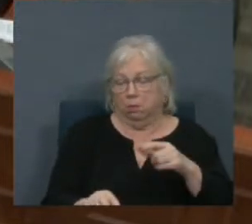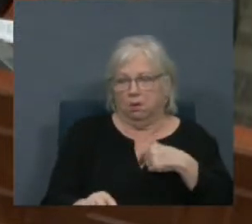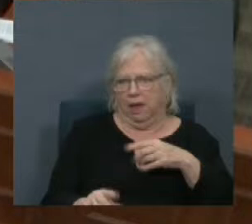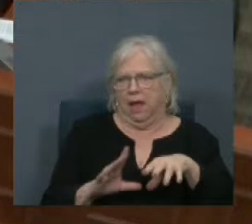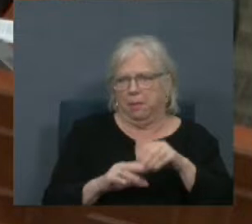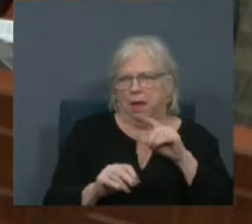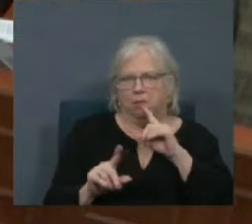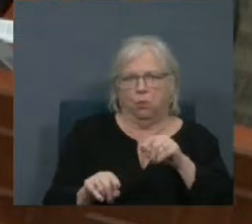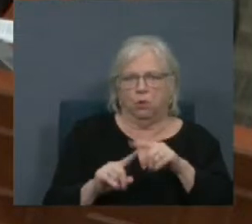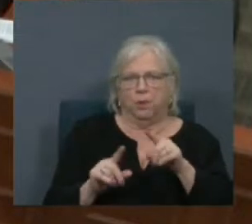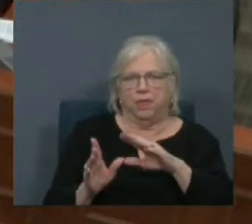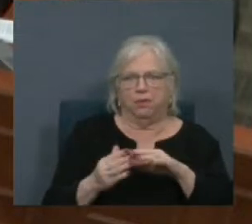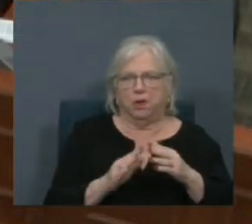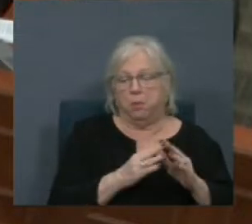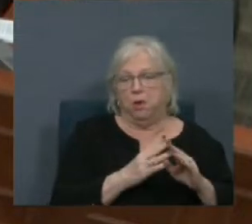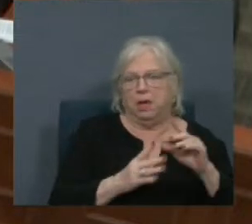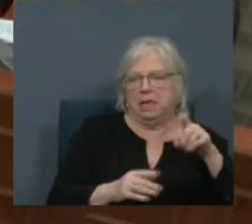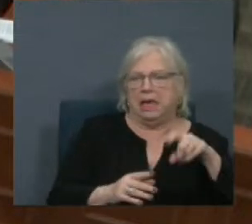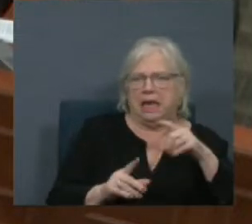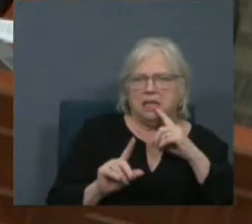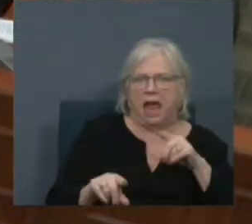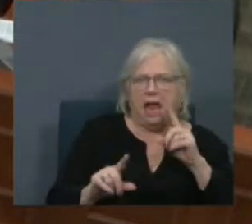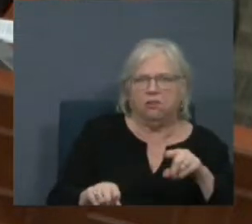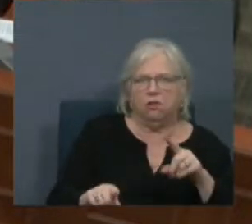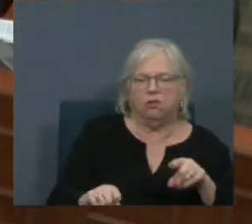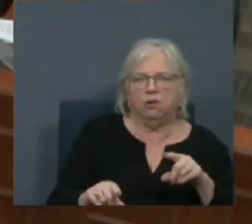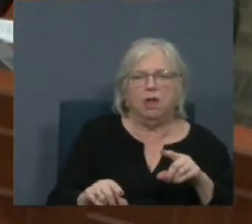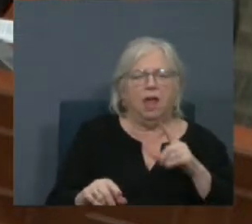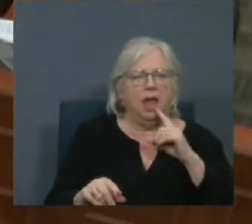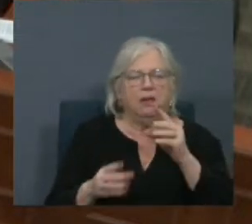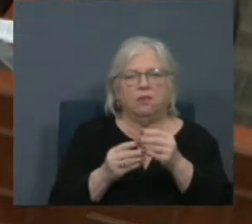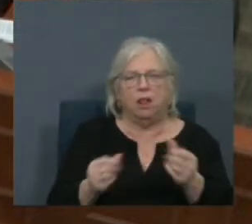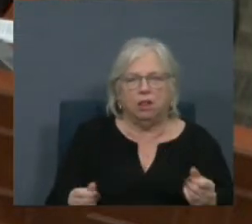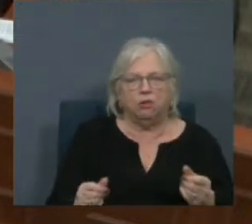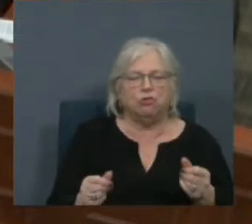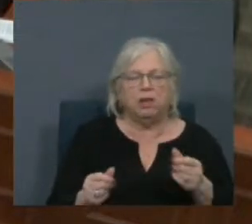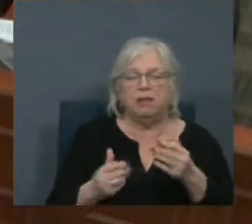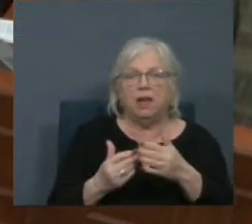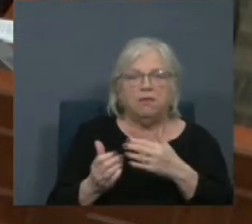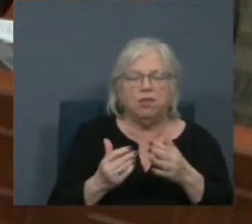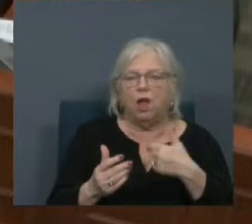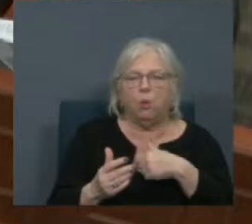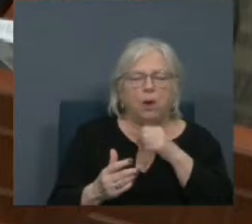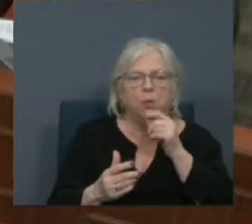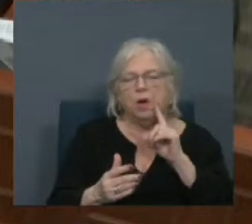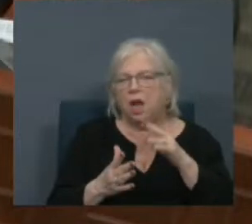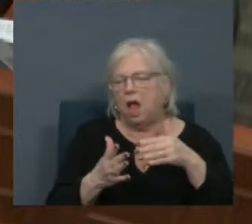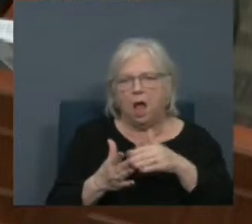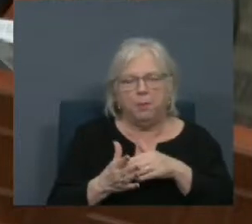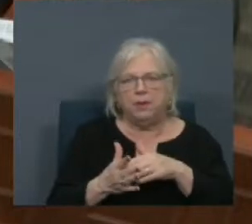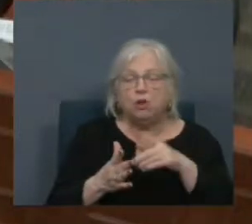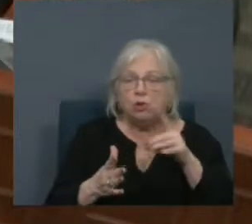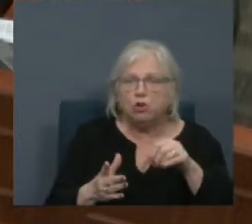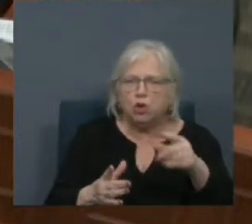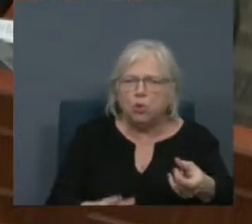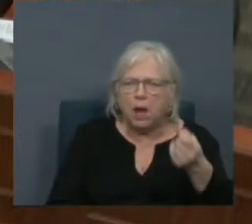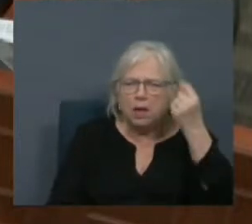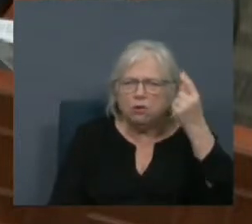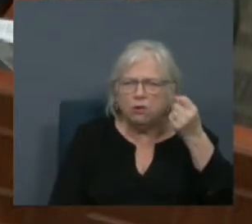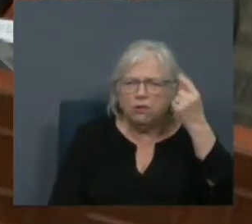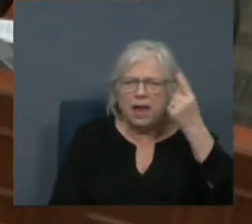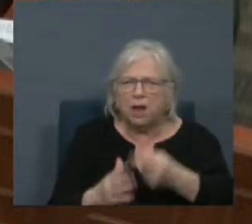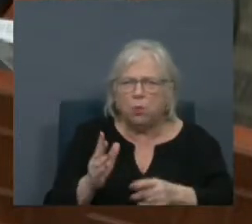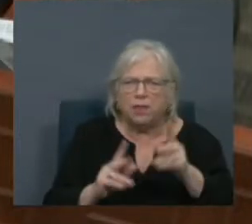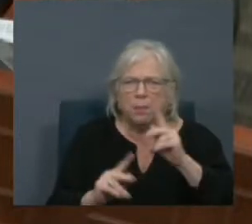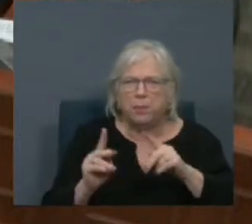this community needs answers and solutions. And even though we were in opposition, do you understand